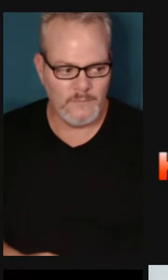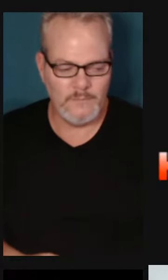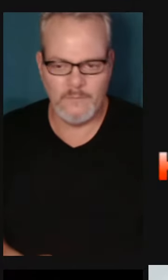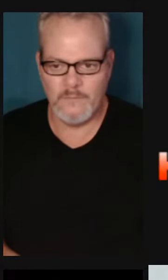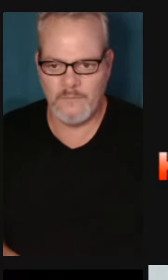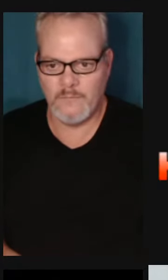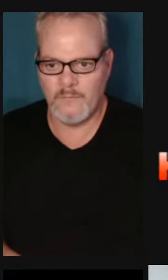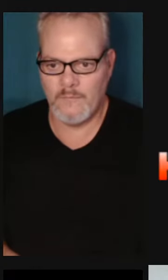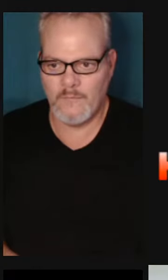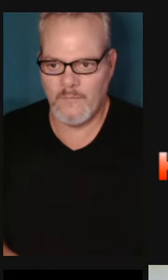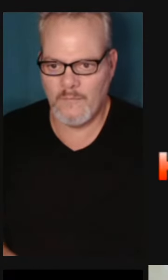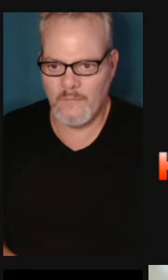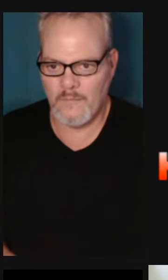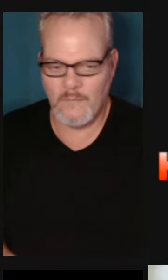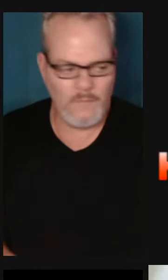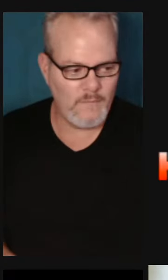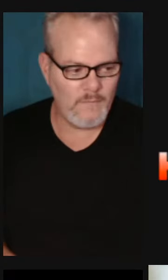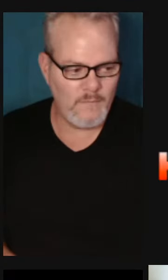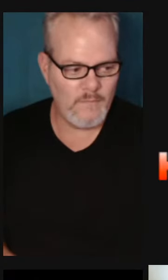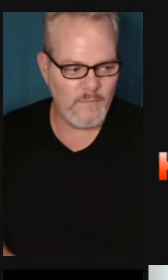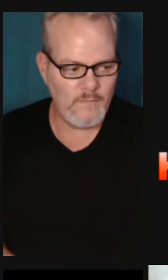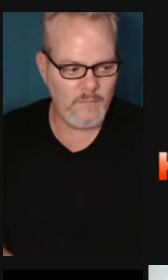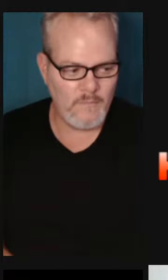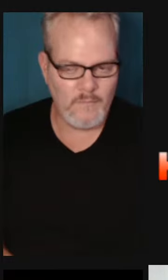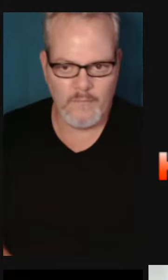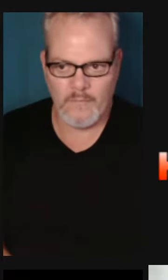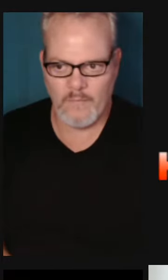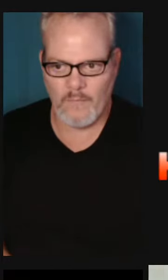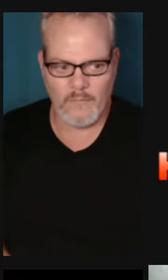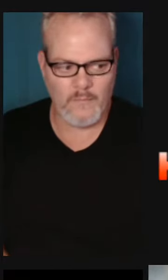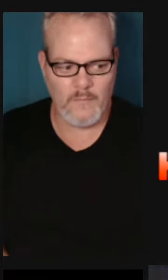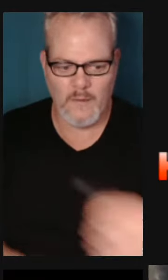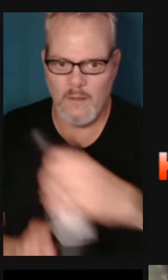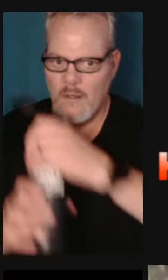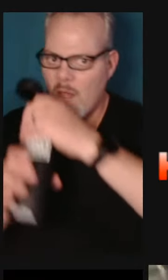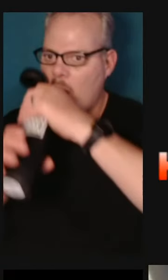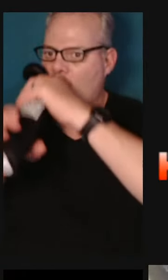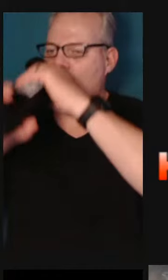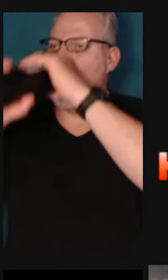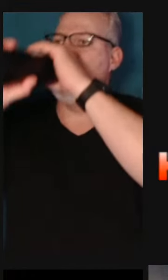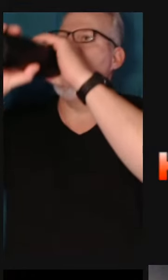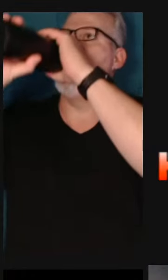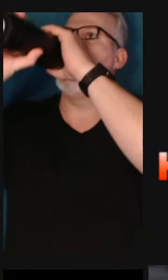And our south vent. A little bit of lava